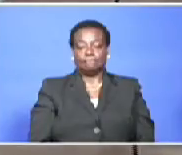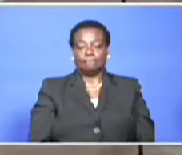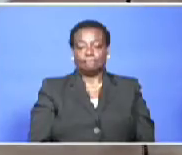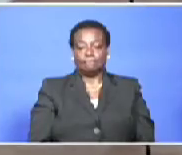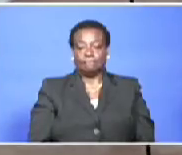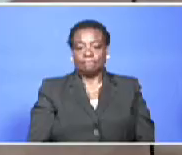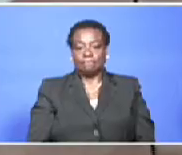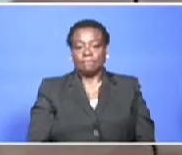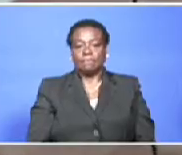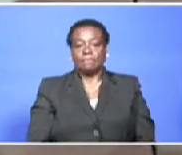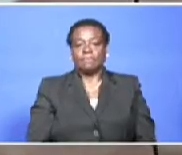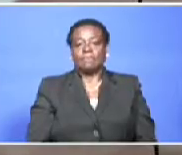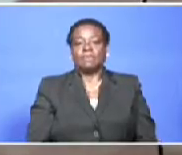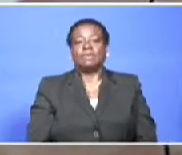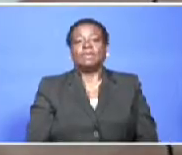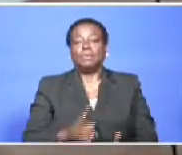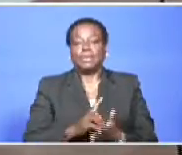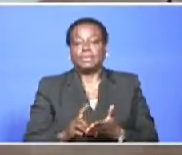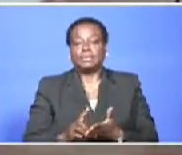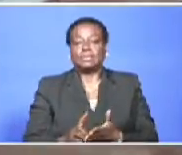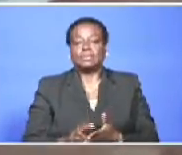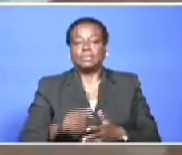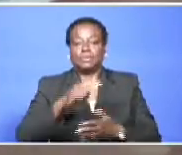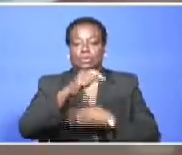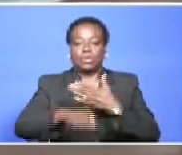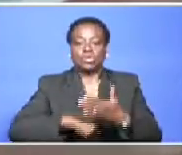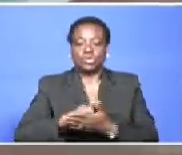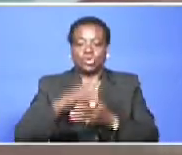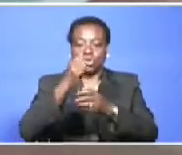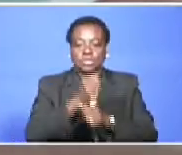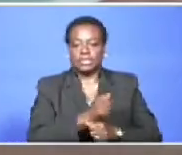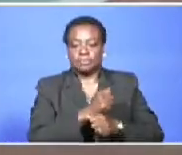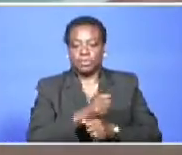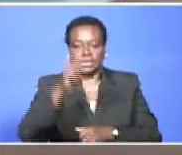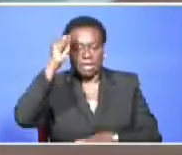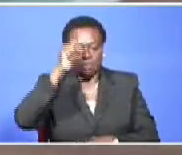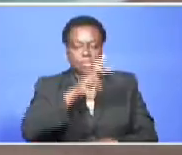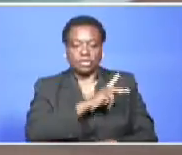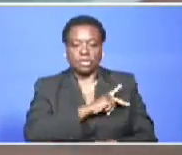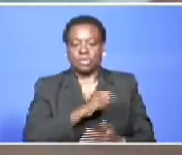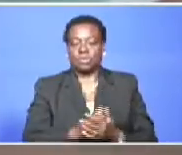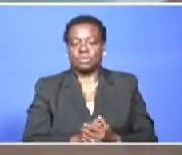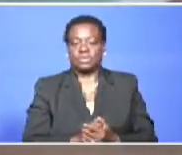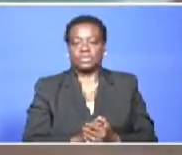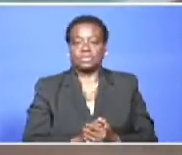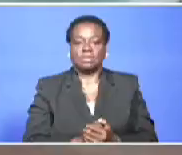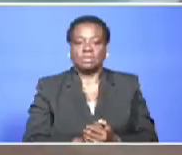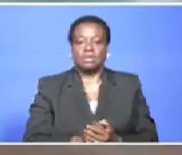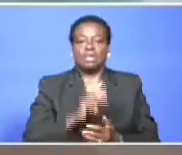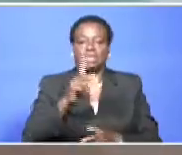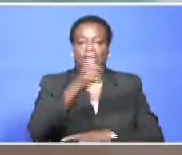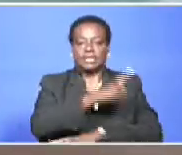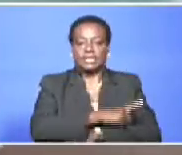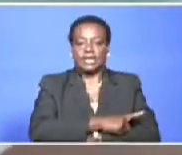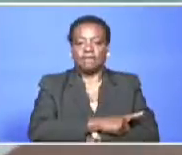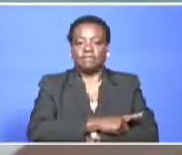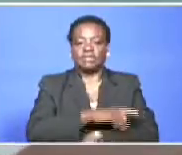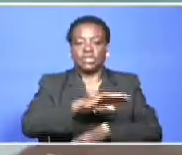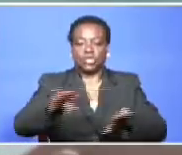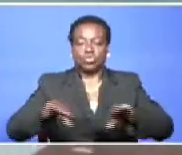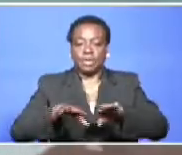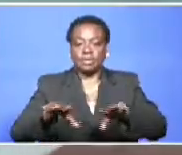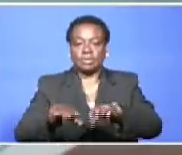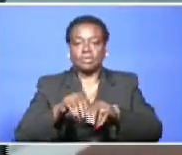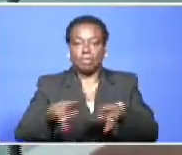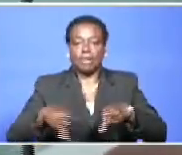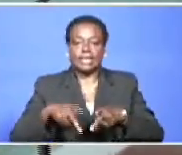Mamas and Mamas, y'all know it's with your ZNS Total Sports. The final day of the Alpha Aquatic Swim Meet took place yesterday at the Betty Kelly Kenning